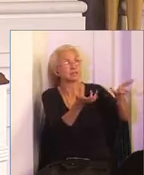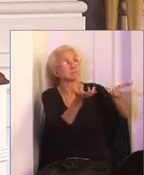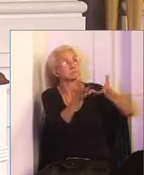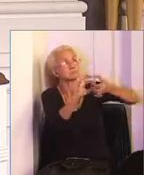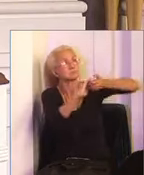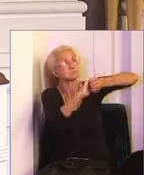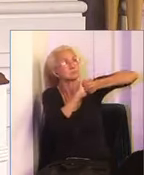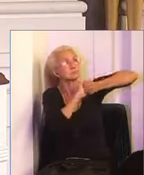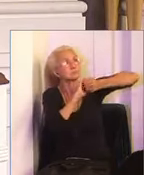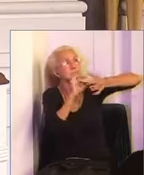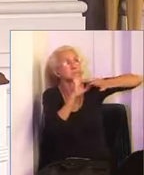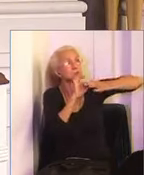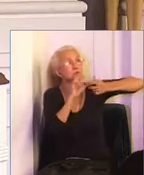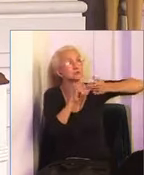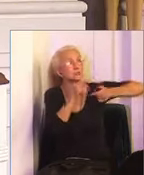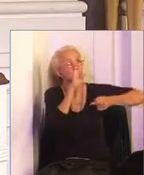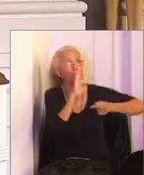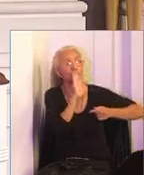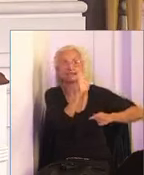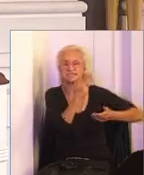teachings.